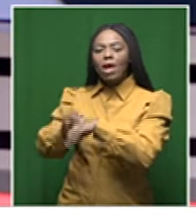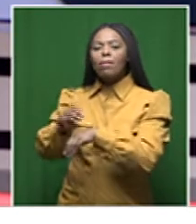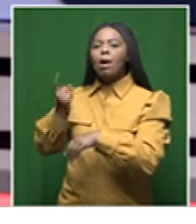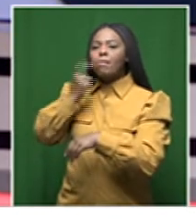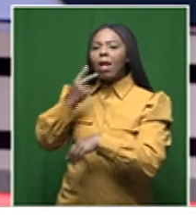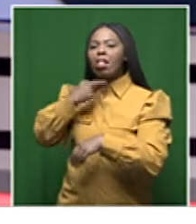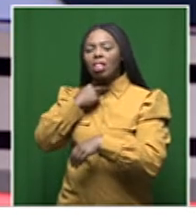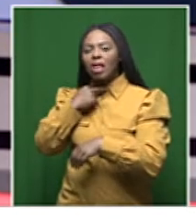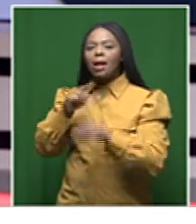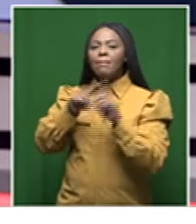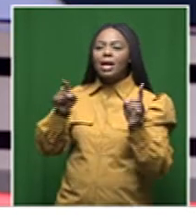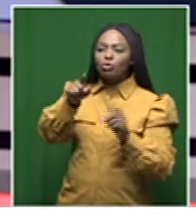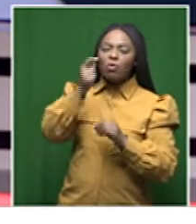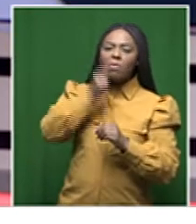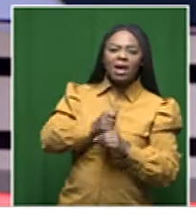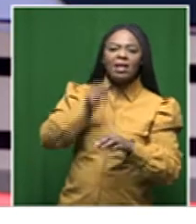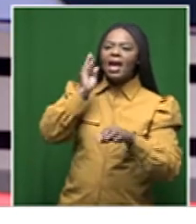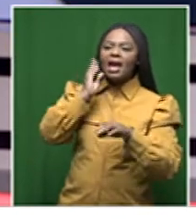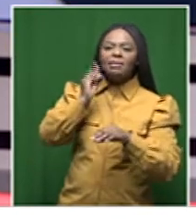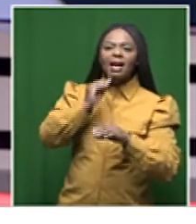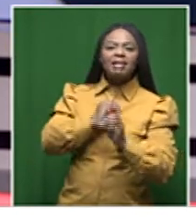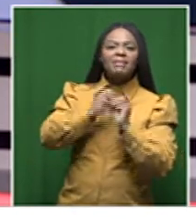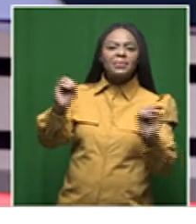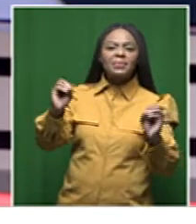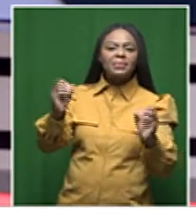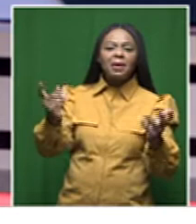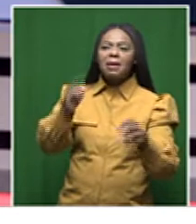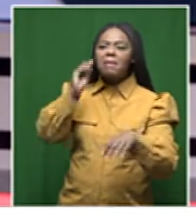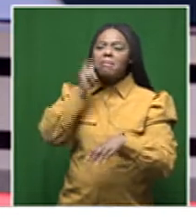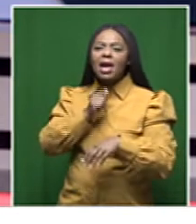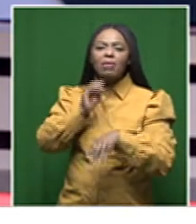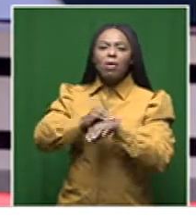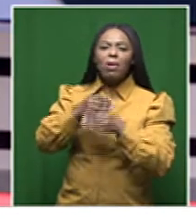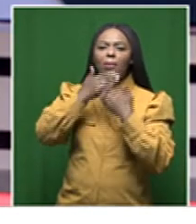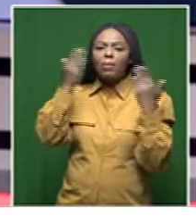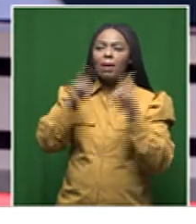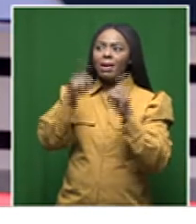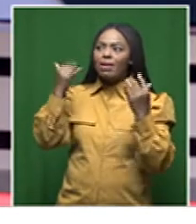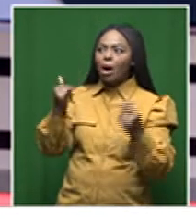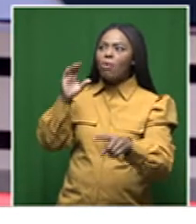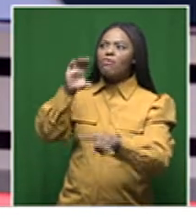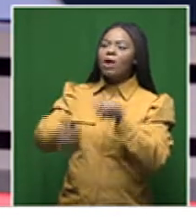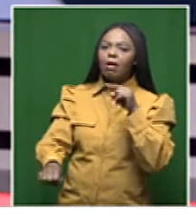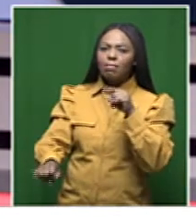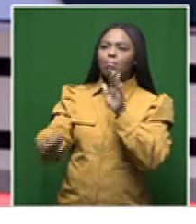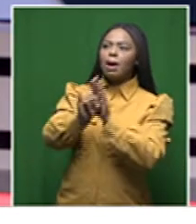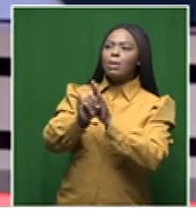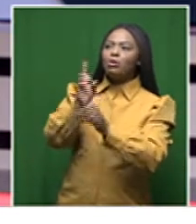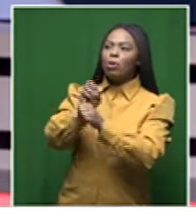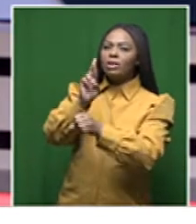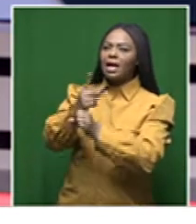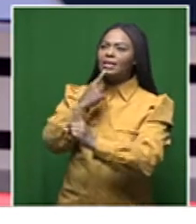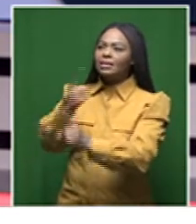this experience obviously opens up your eyes. How did you deal with the psychology of finding yourself having